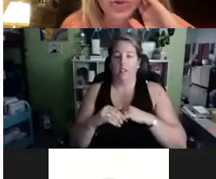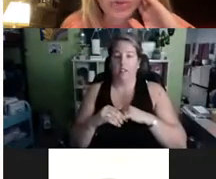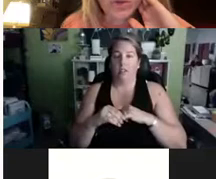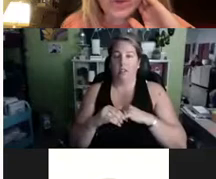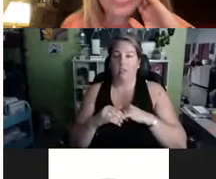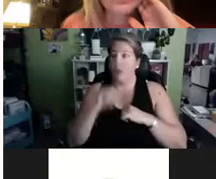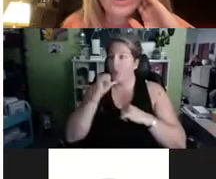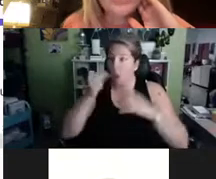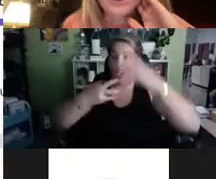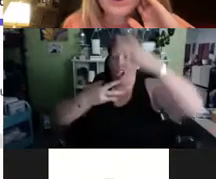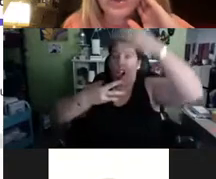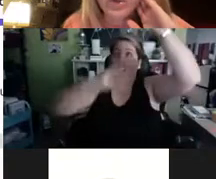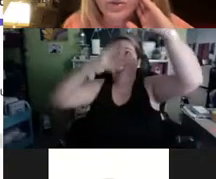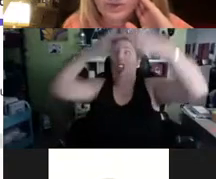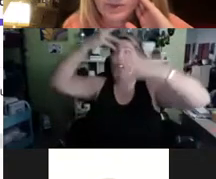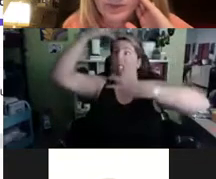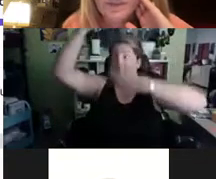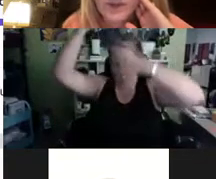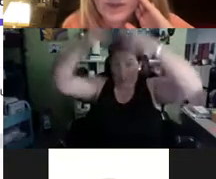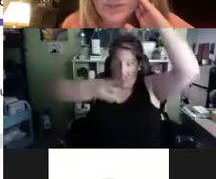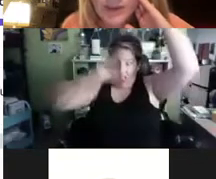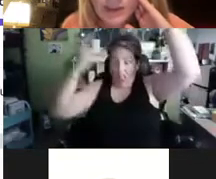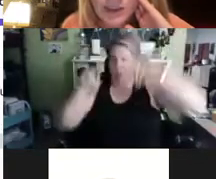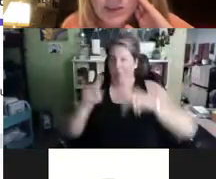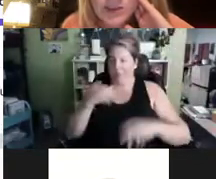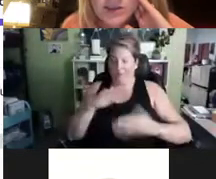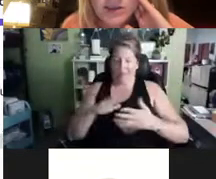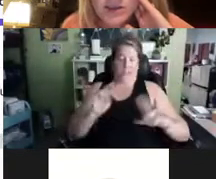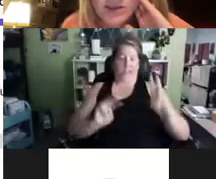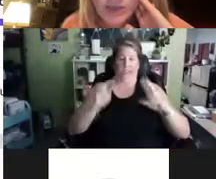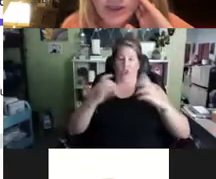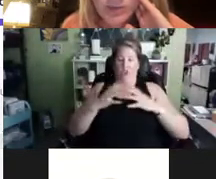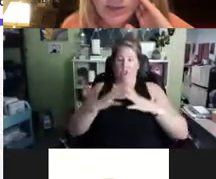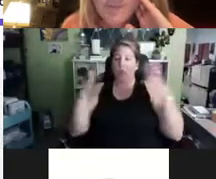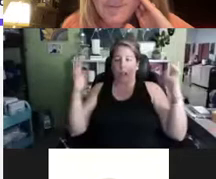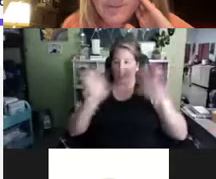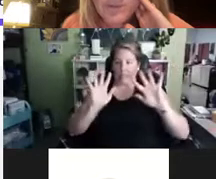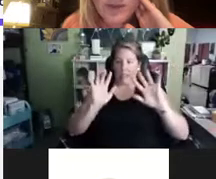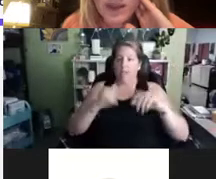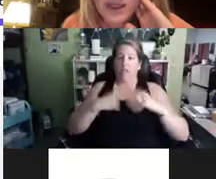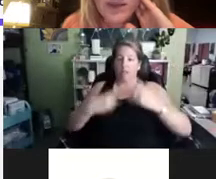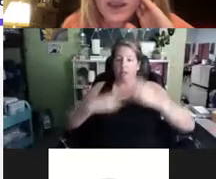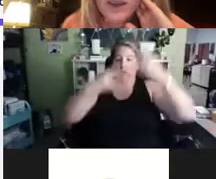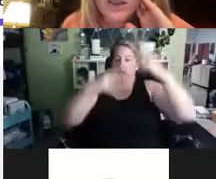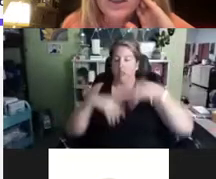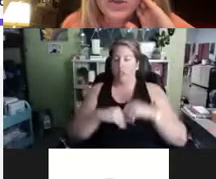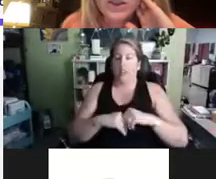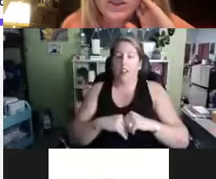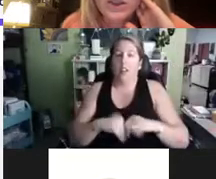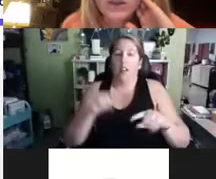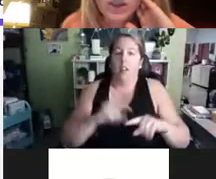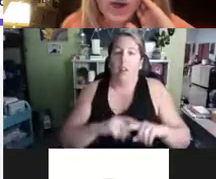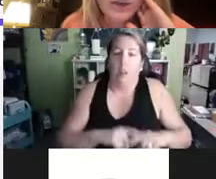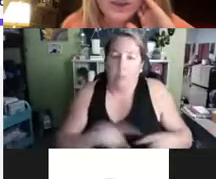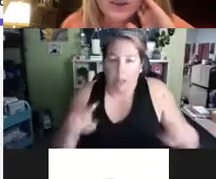too scrollable or too long, because I think we'll lose people. But I can just delete this bad boy, and then you